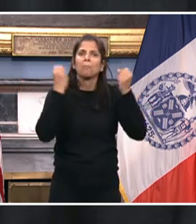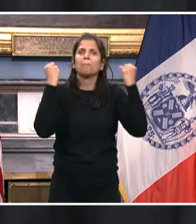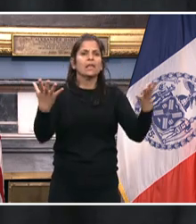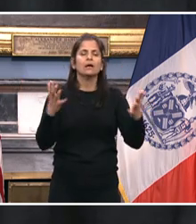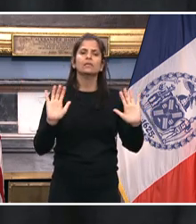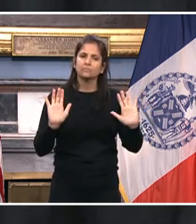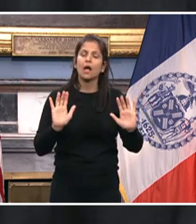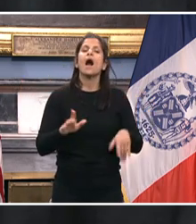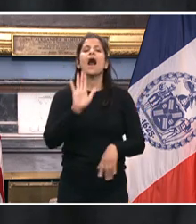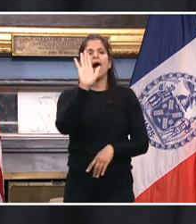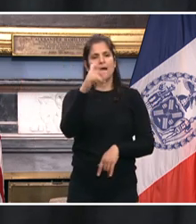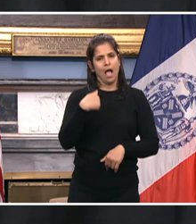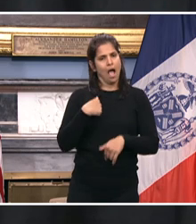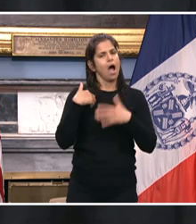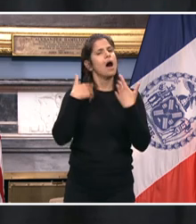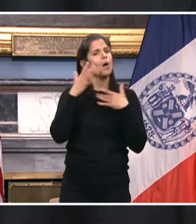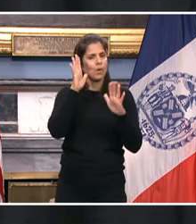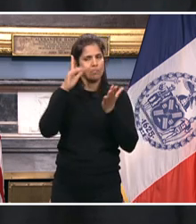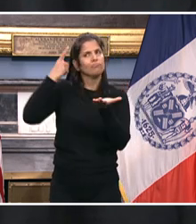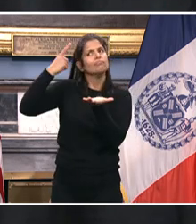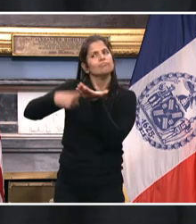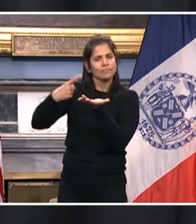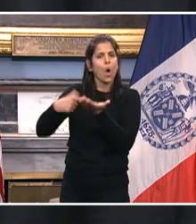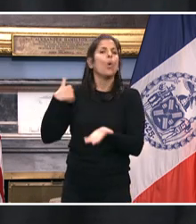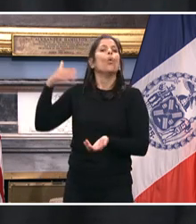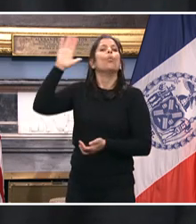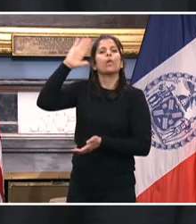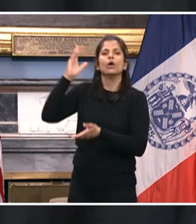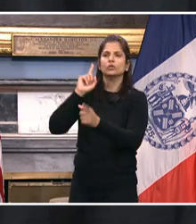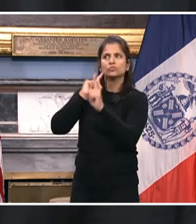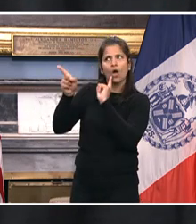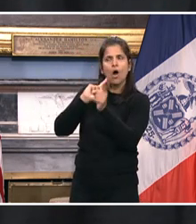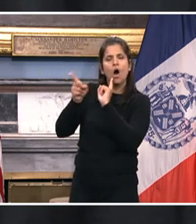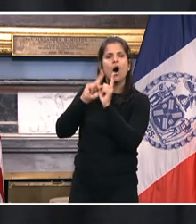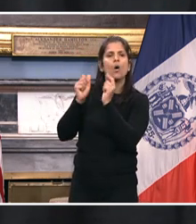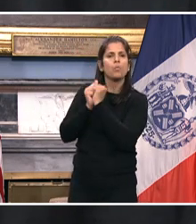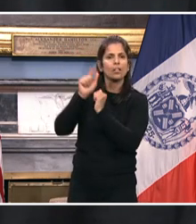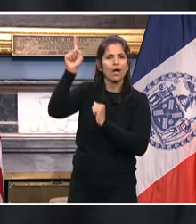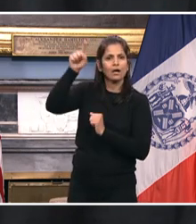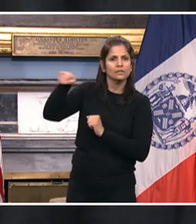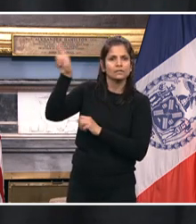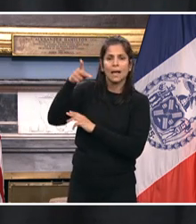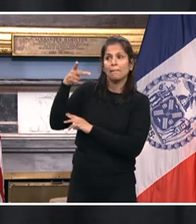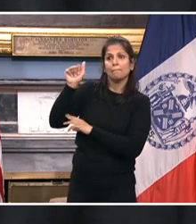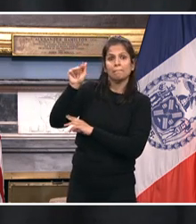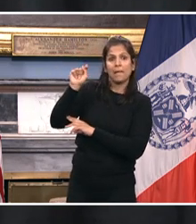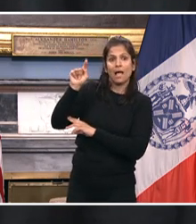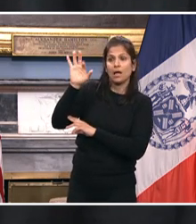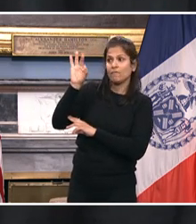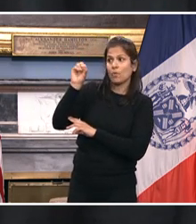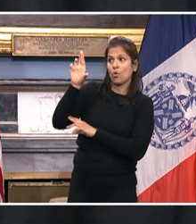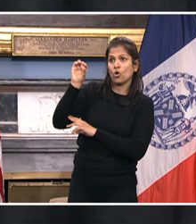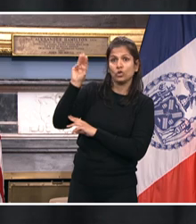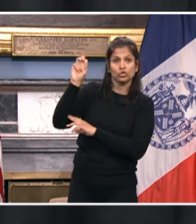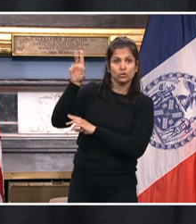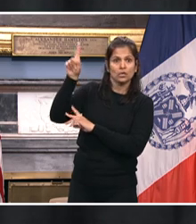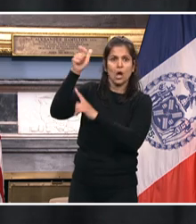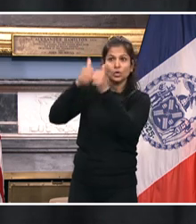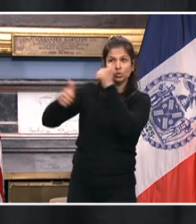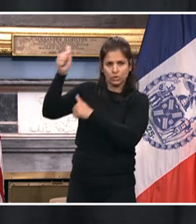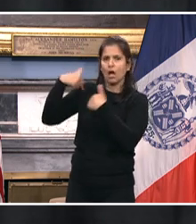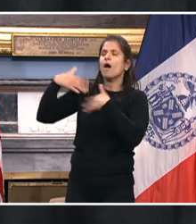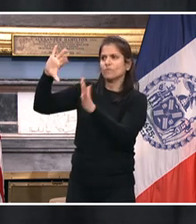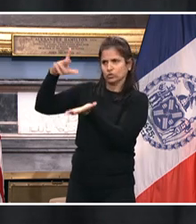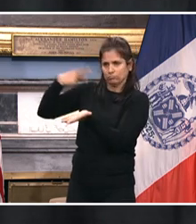I told him I was very distressed that I keep getting reports. I will give him credit that he was responsive and he went